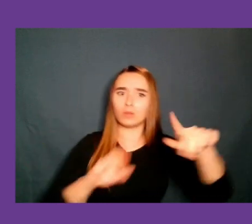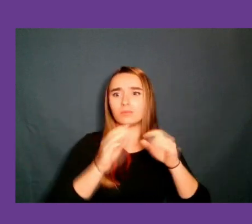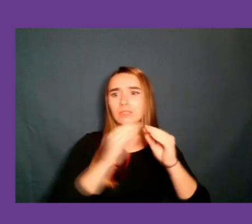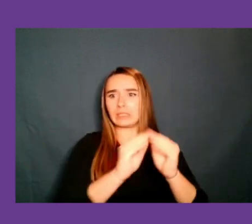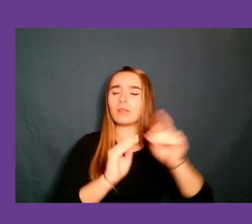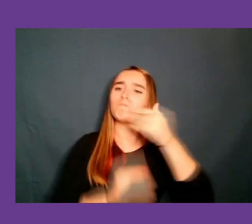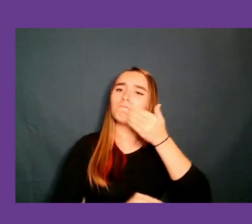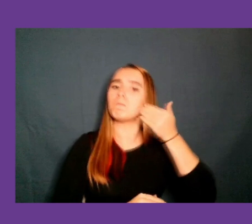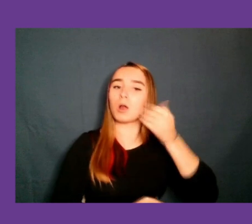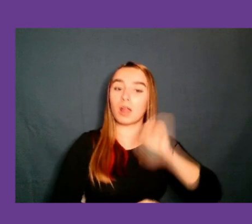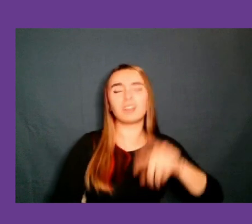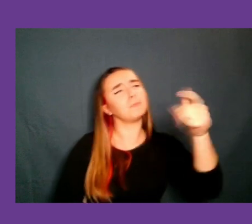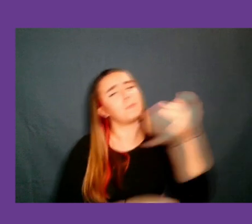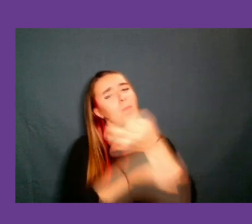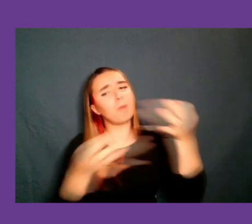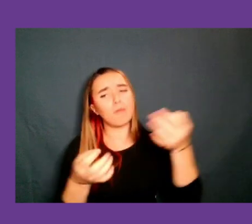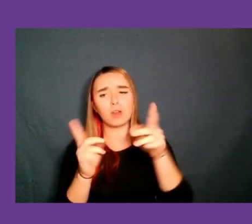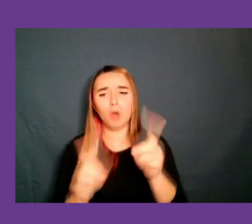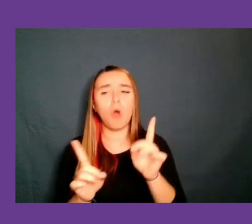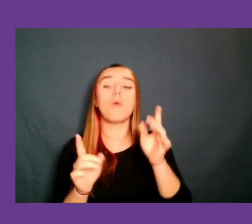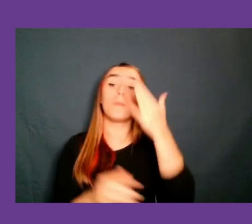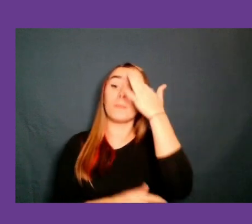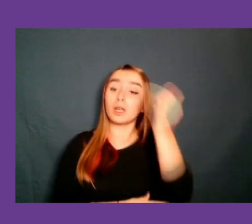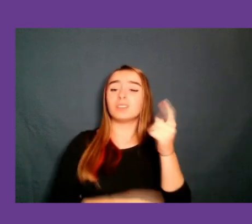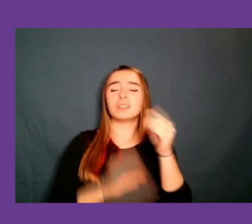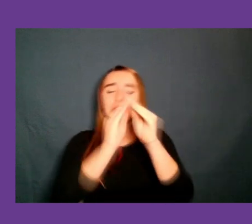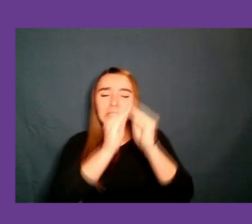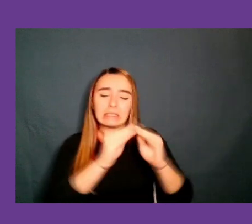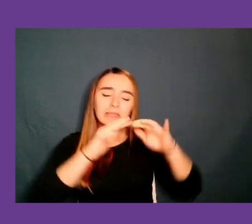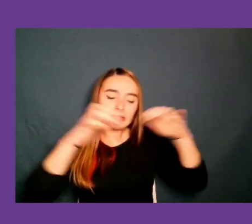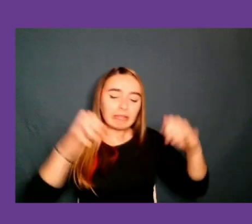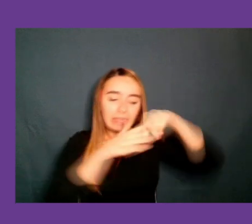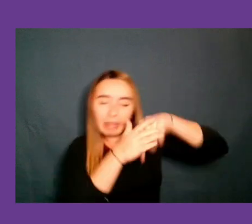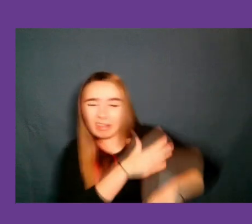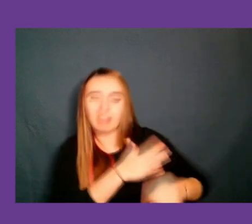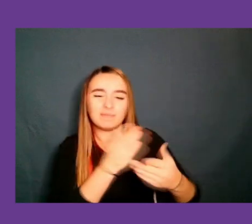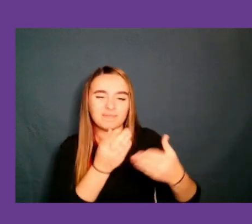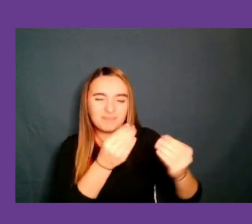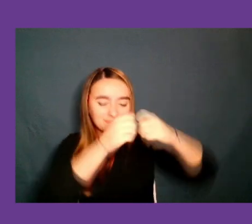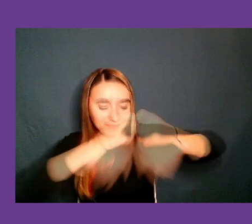perfect because standards are always a combination of wills and kind of the